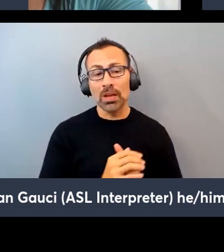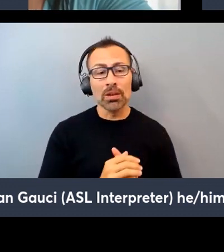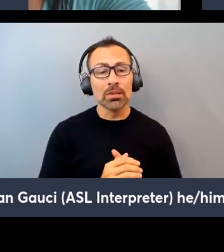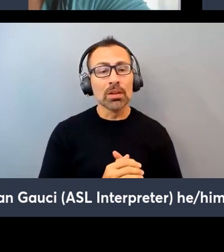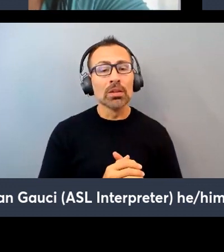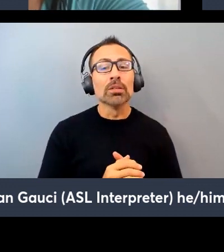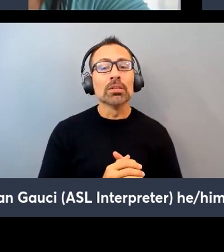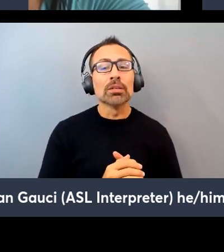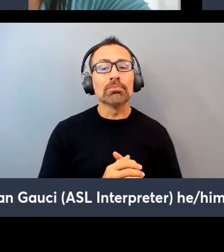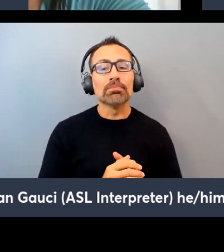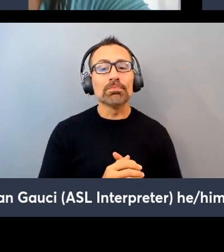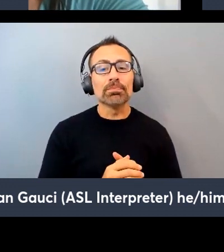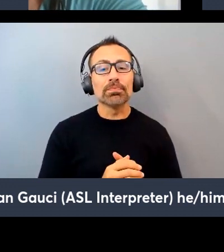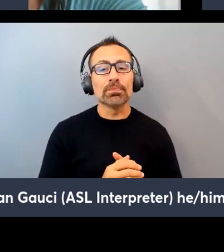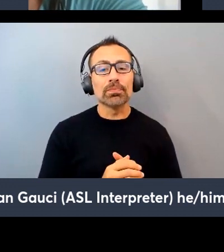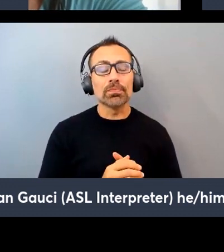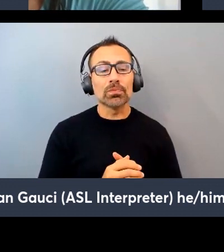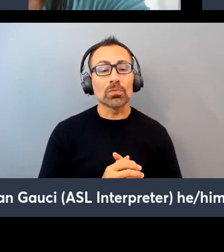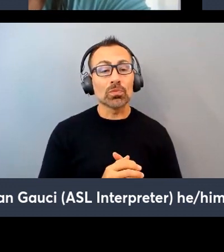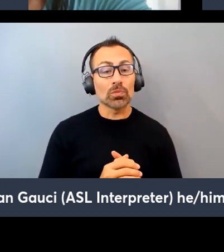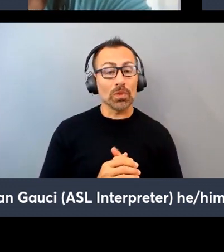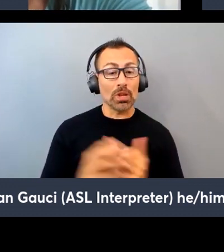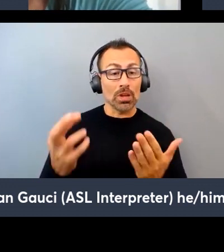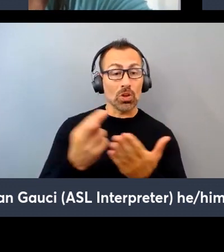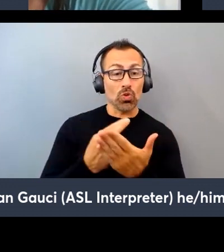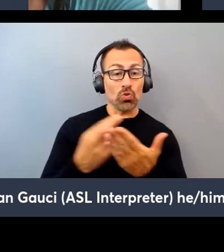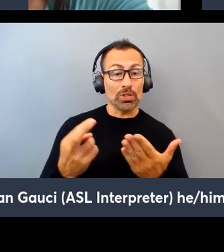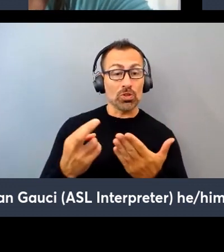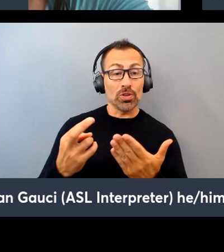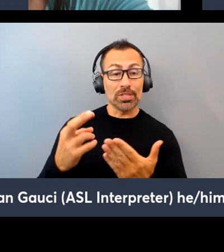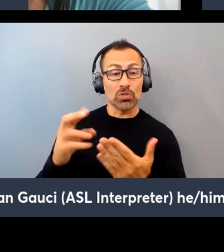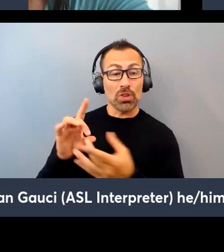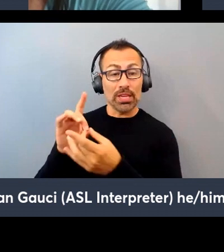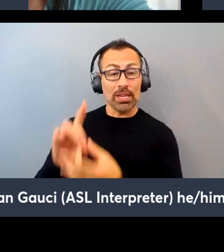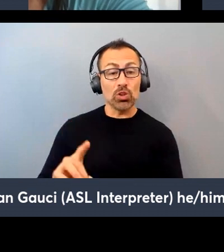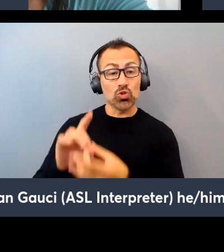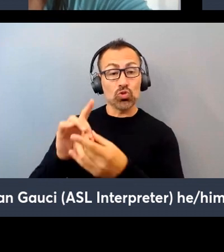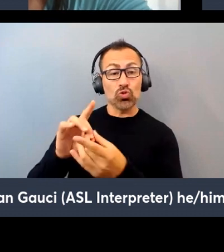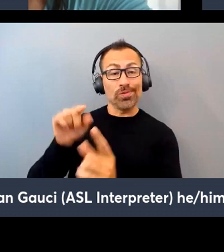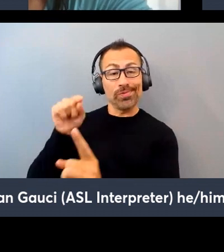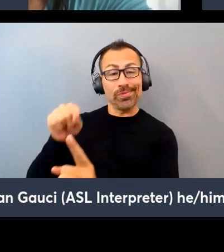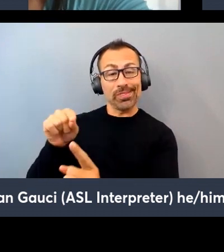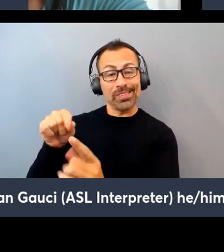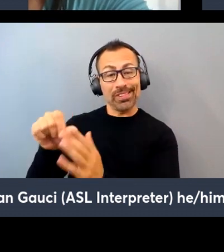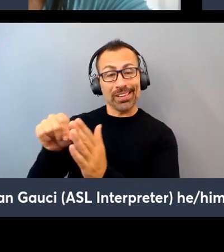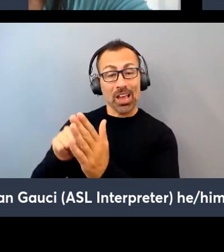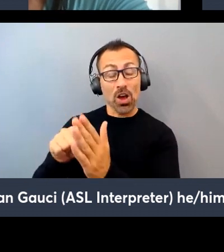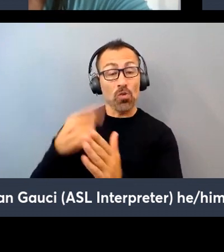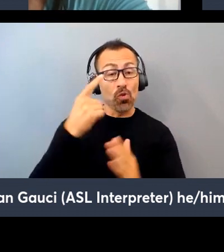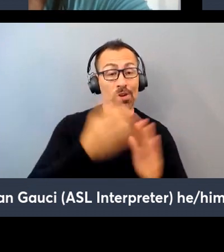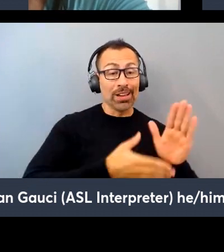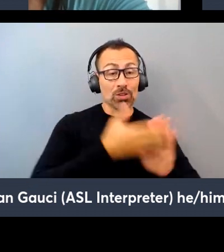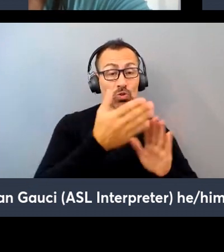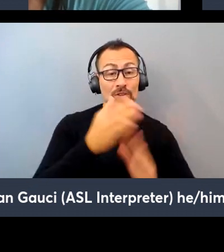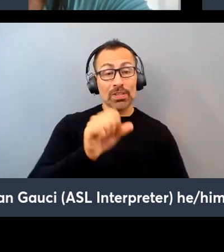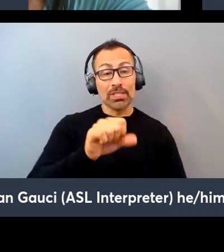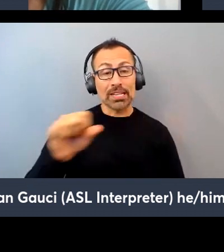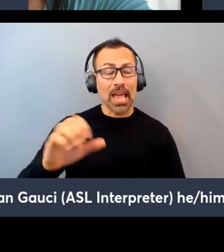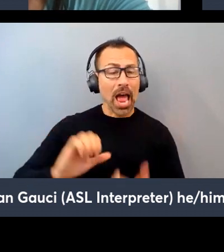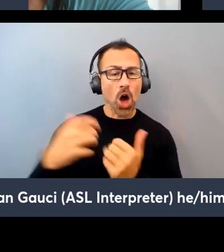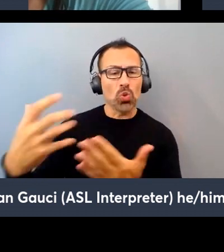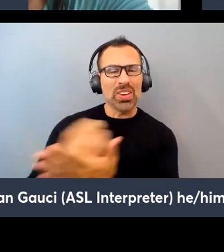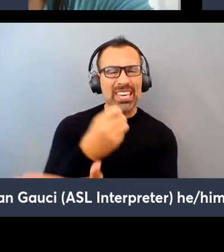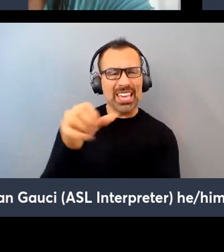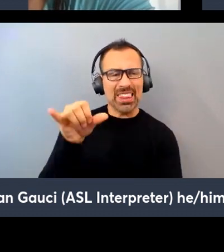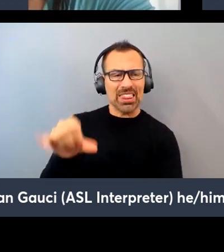get resources on the target account at the time of the execution of the stack or the StackSet operation, right?